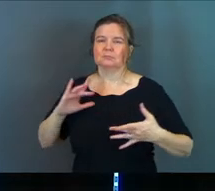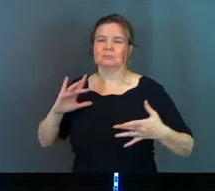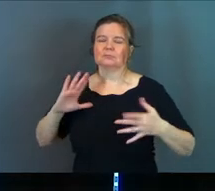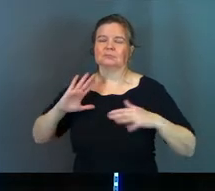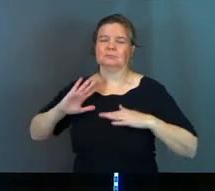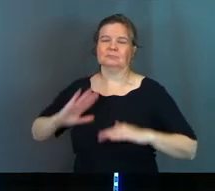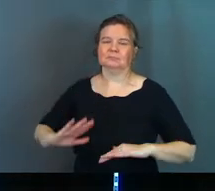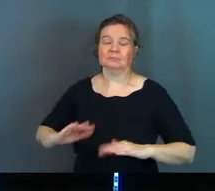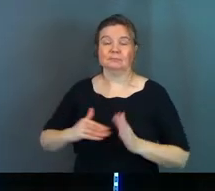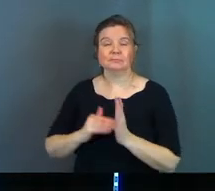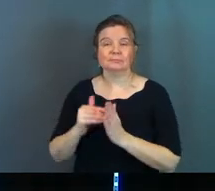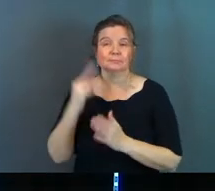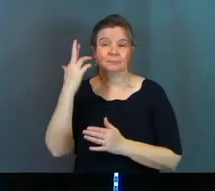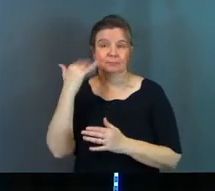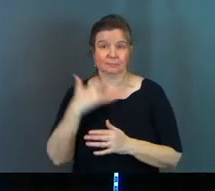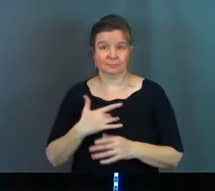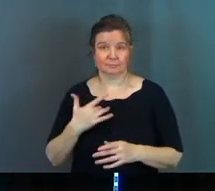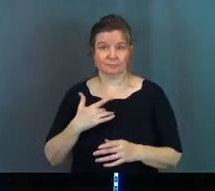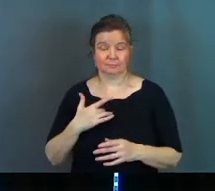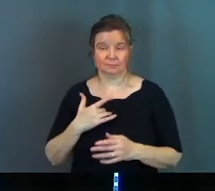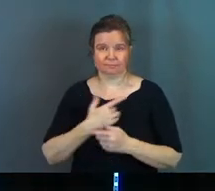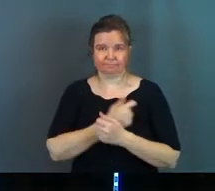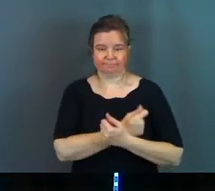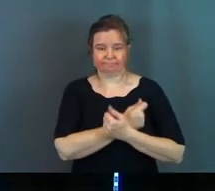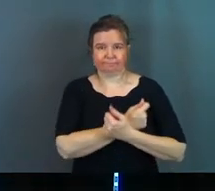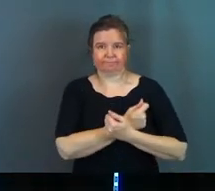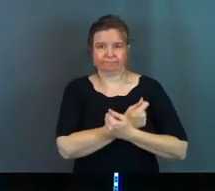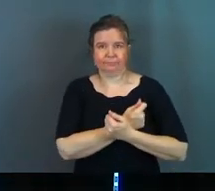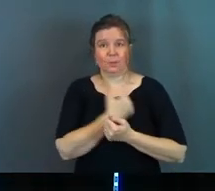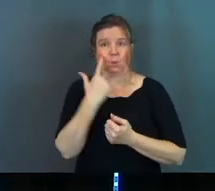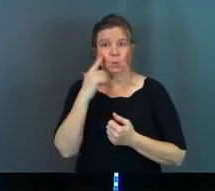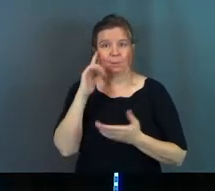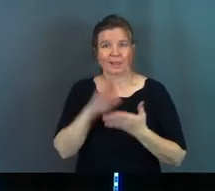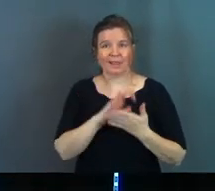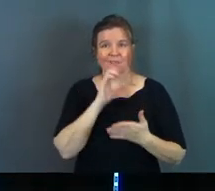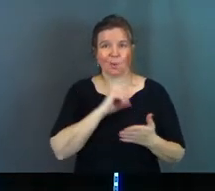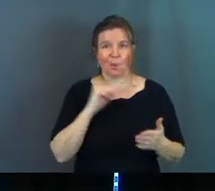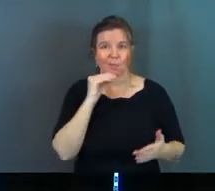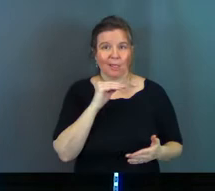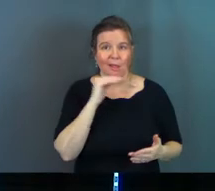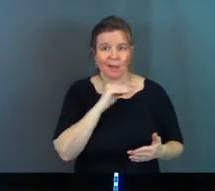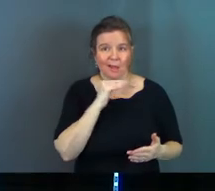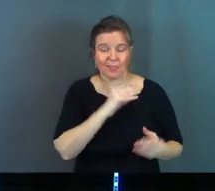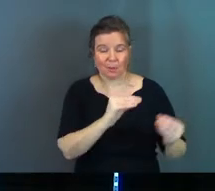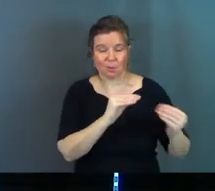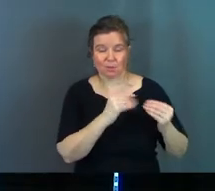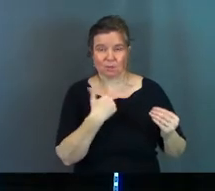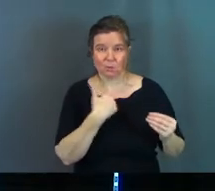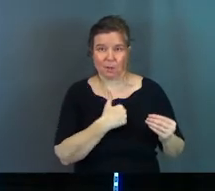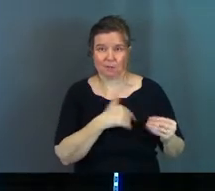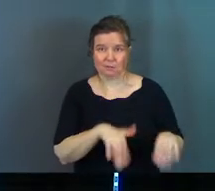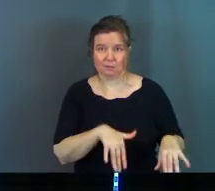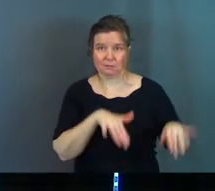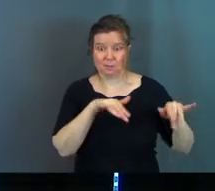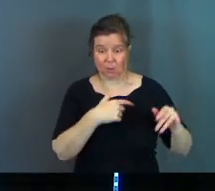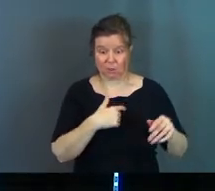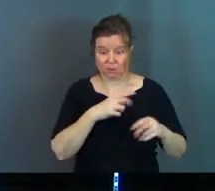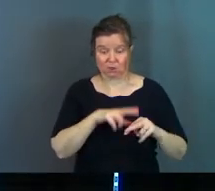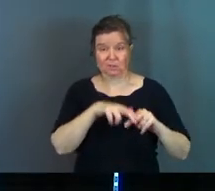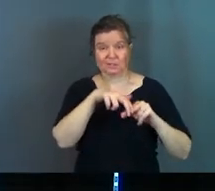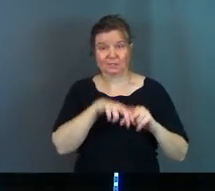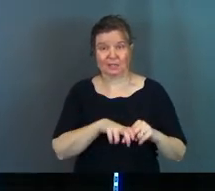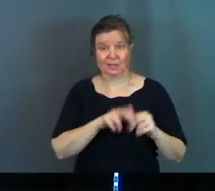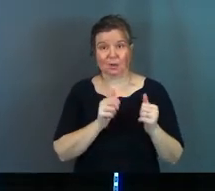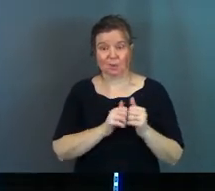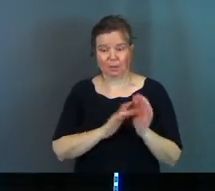So often, the reason we feel so bound up is because we are believing old lies that were taught to us. When you're sitting